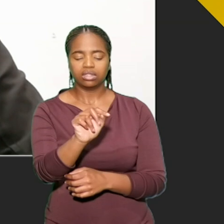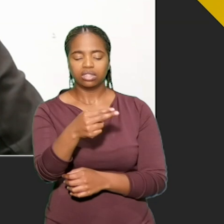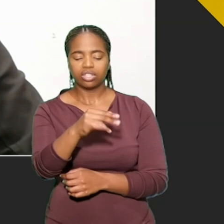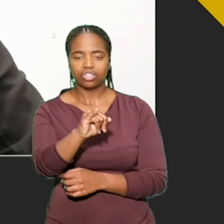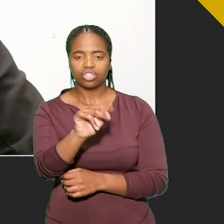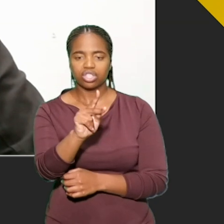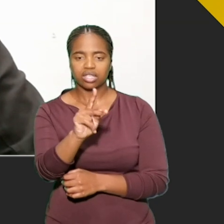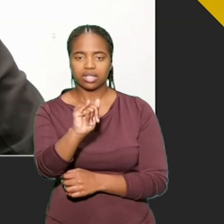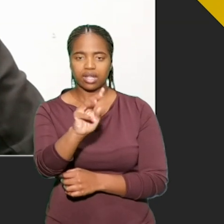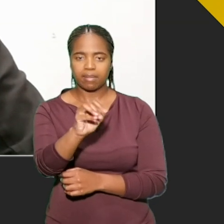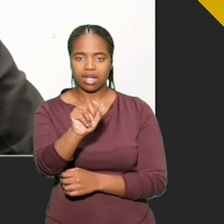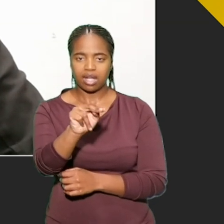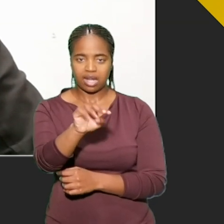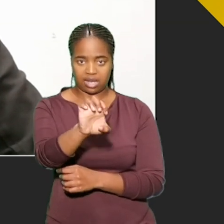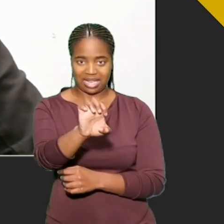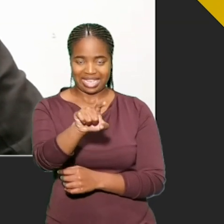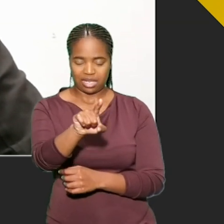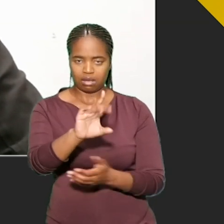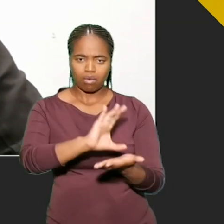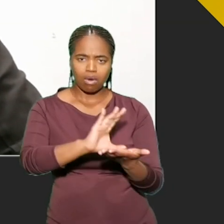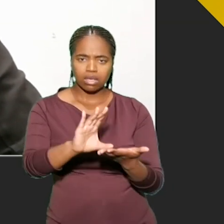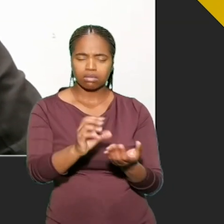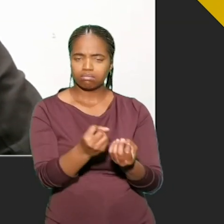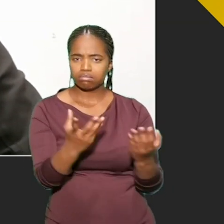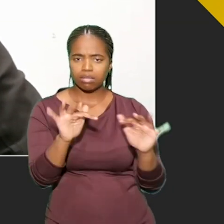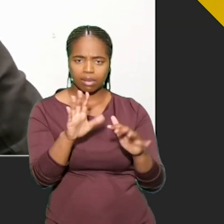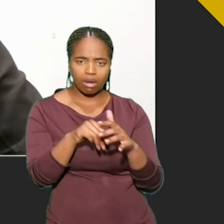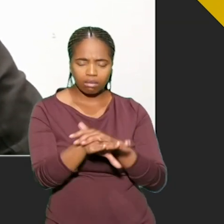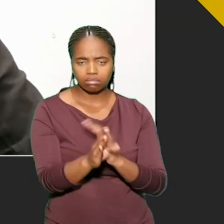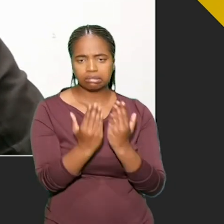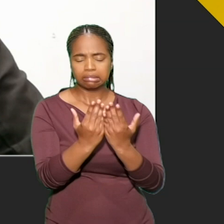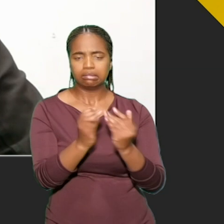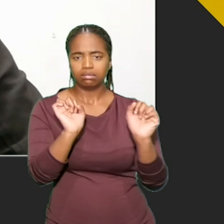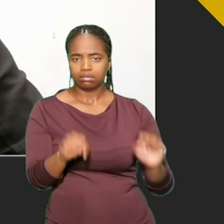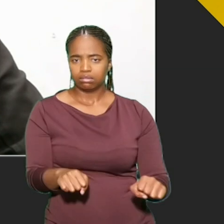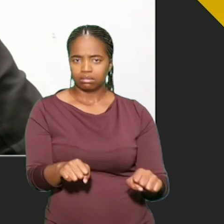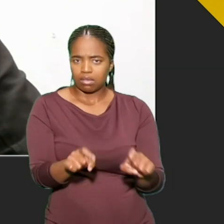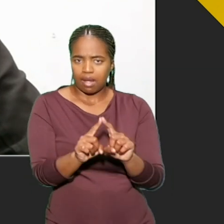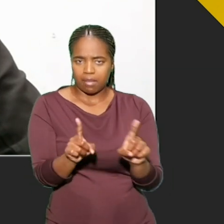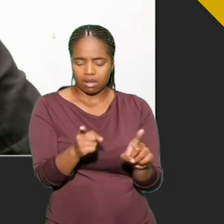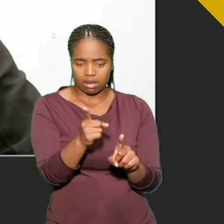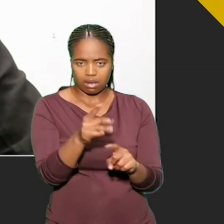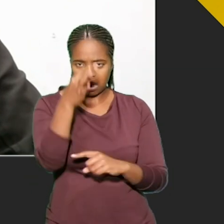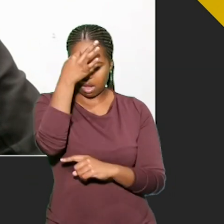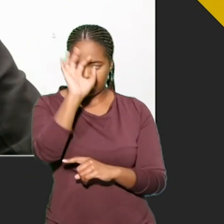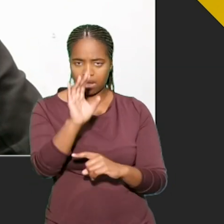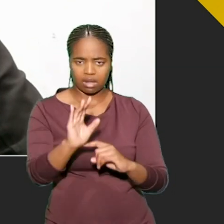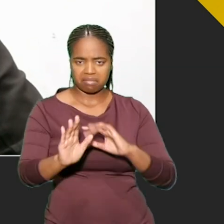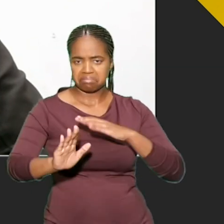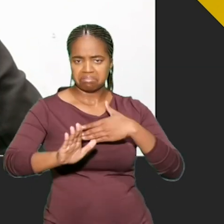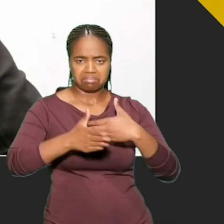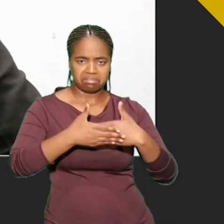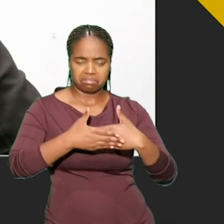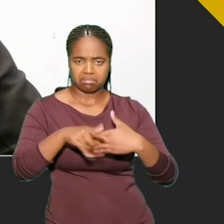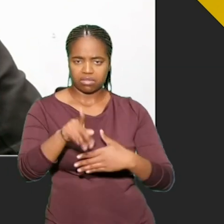college produced a lot of teachers and a lot of civil servants at the time. But we saw that the government closed them in